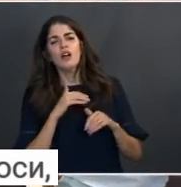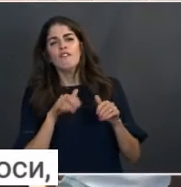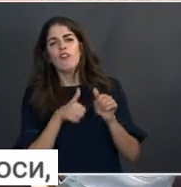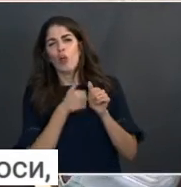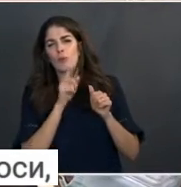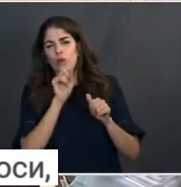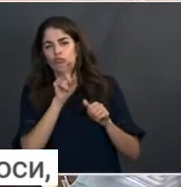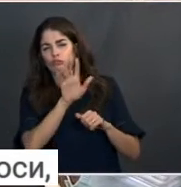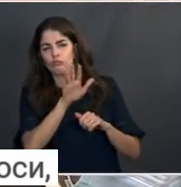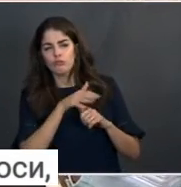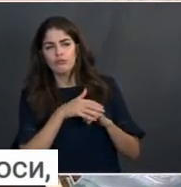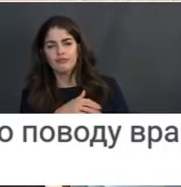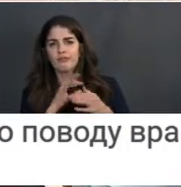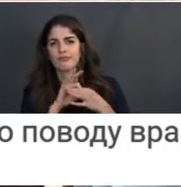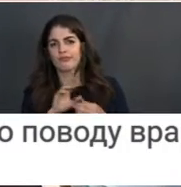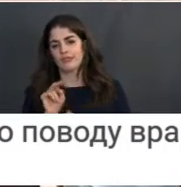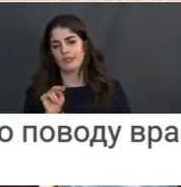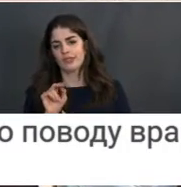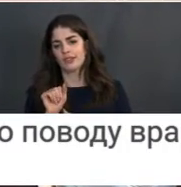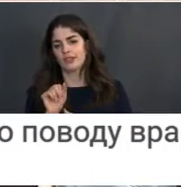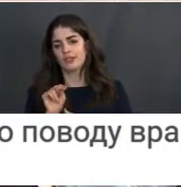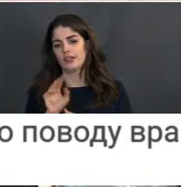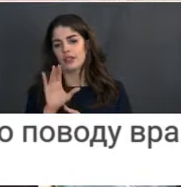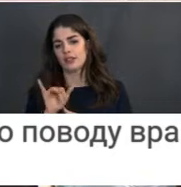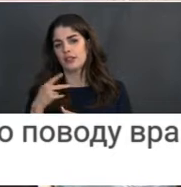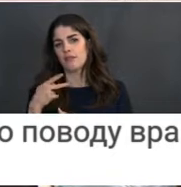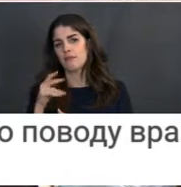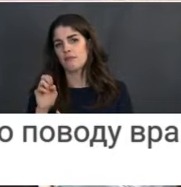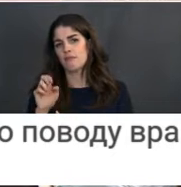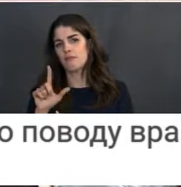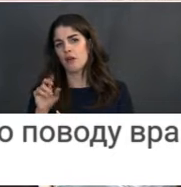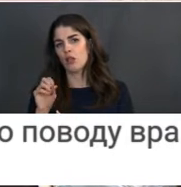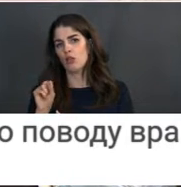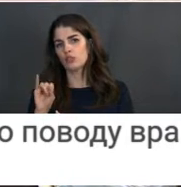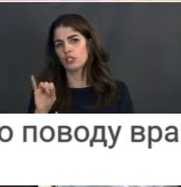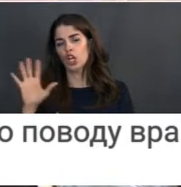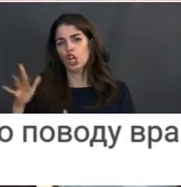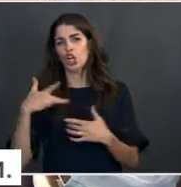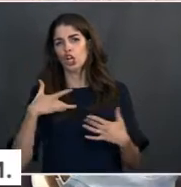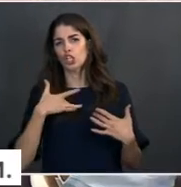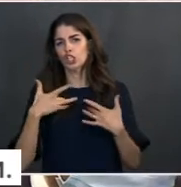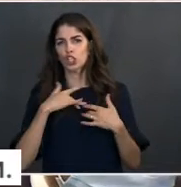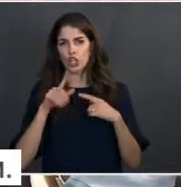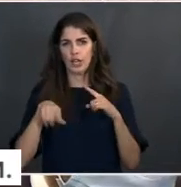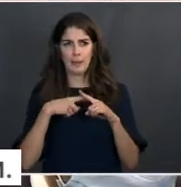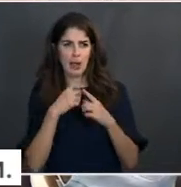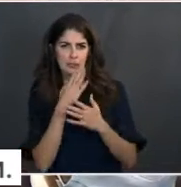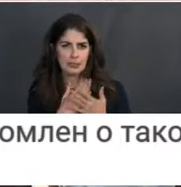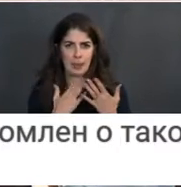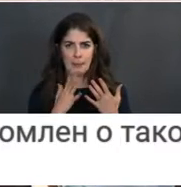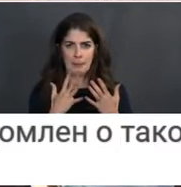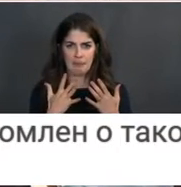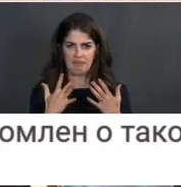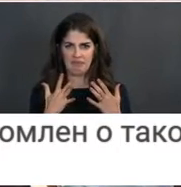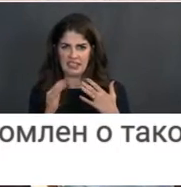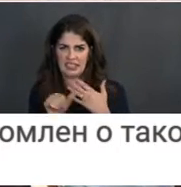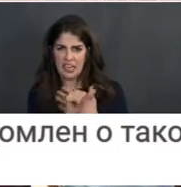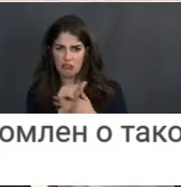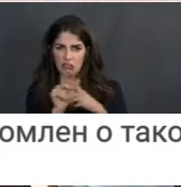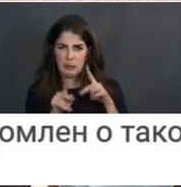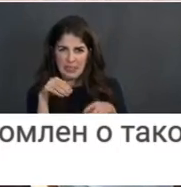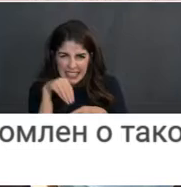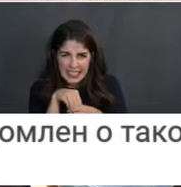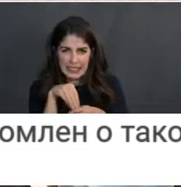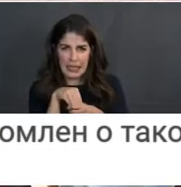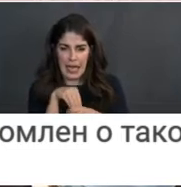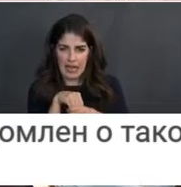On the question of Nancy Pelosi, Speaker Pelosi's concern about the enemy within, has the President been